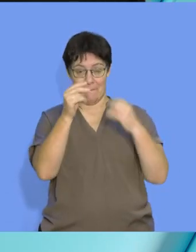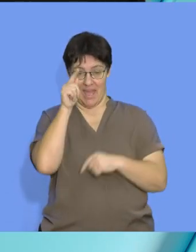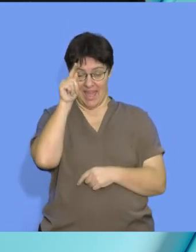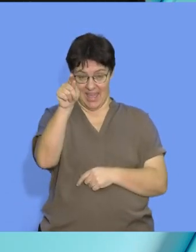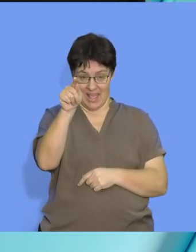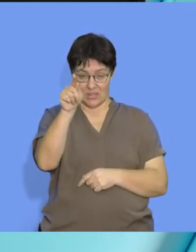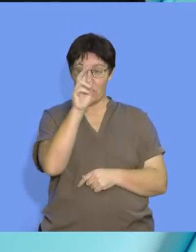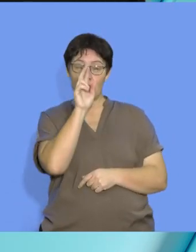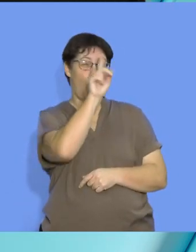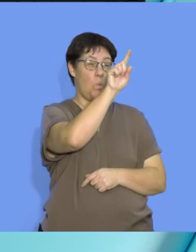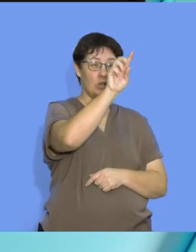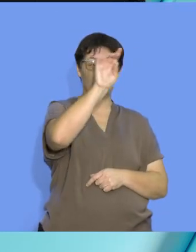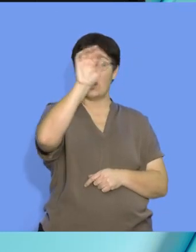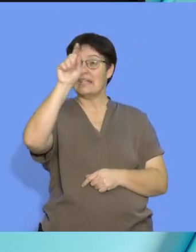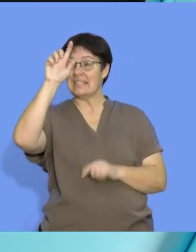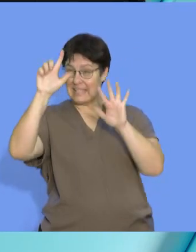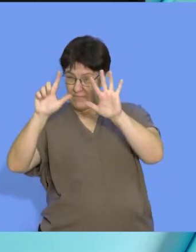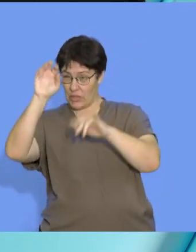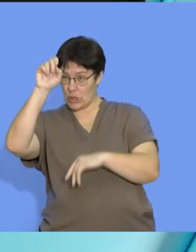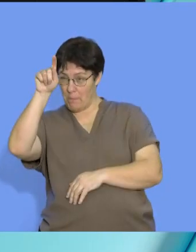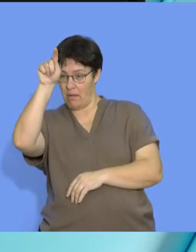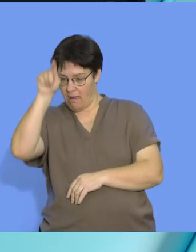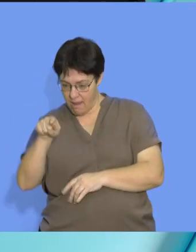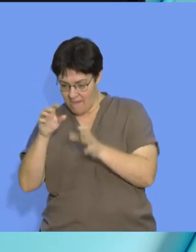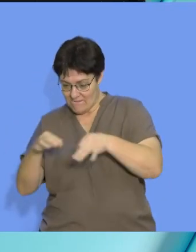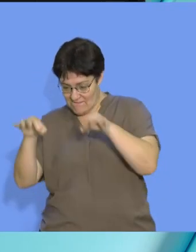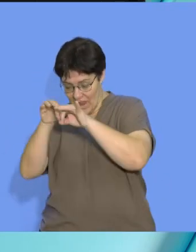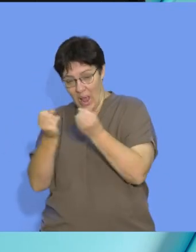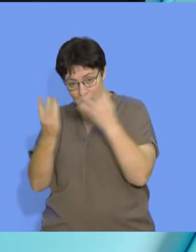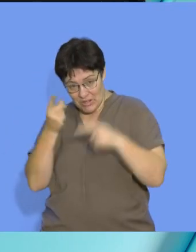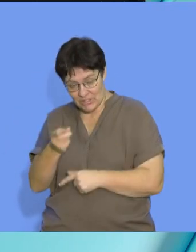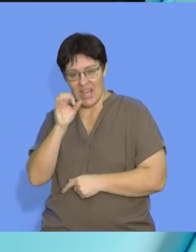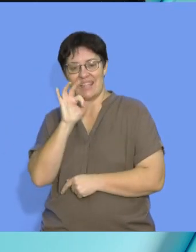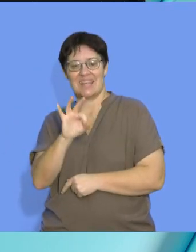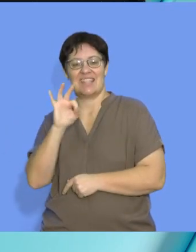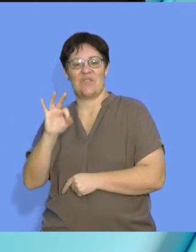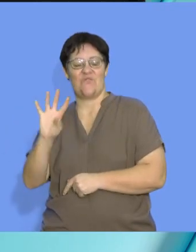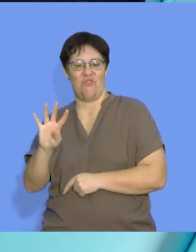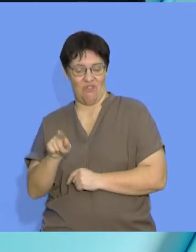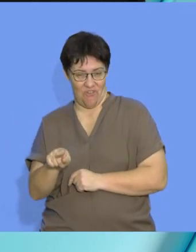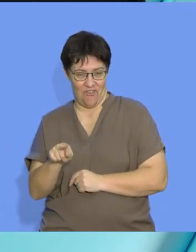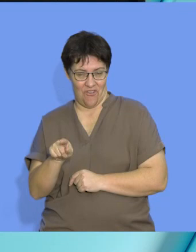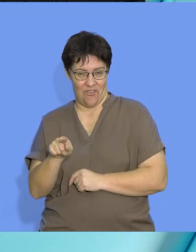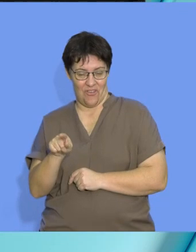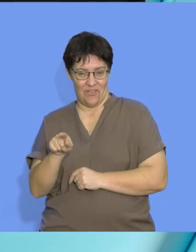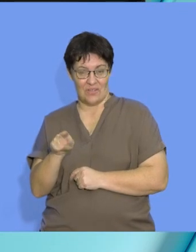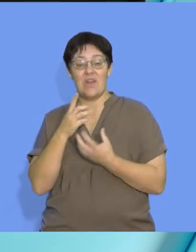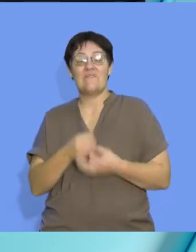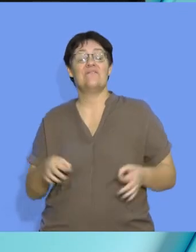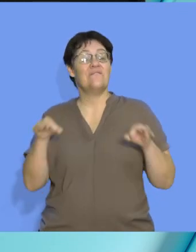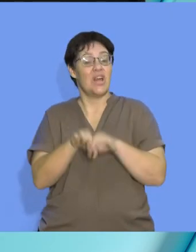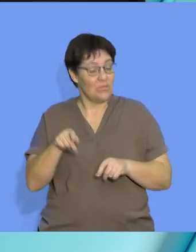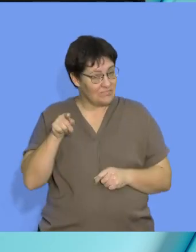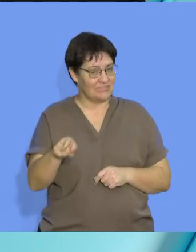because it is the 7th term, but the 7th term is 334. So the term value